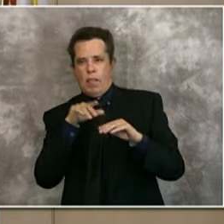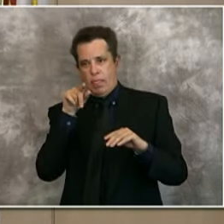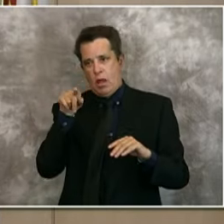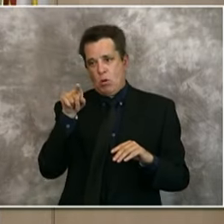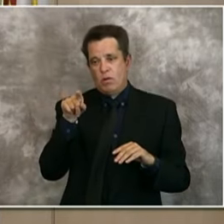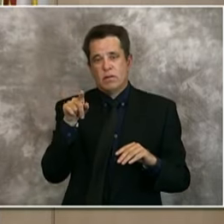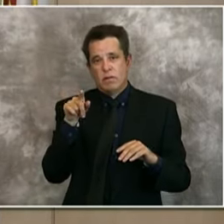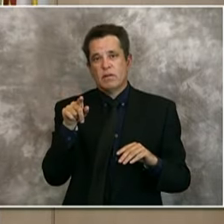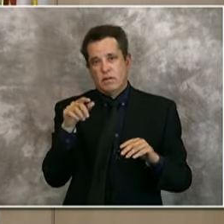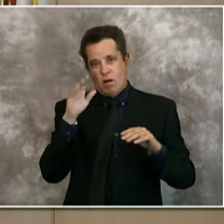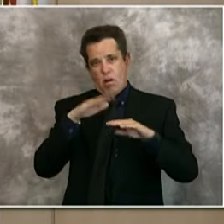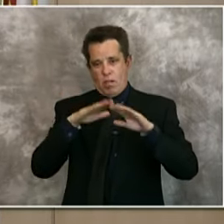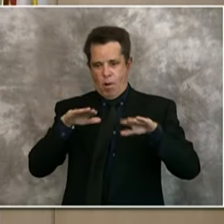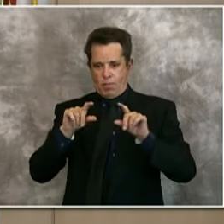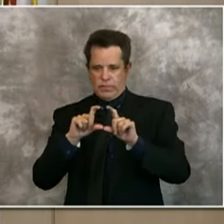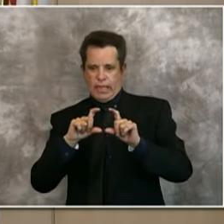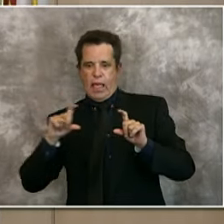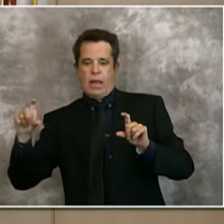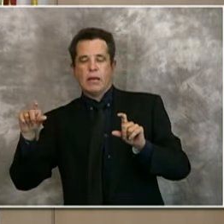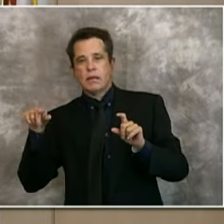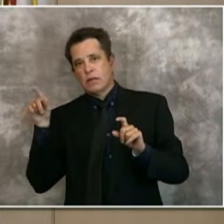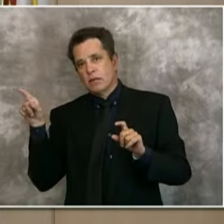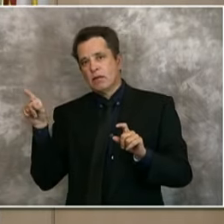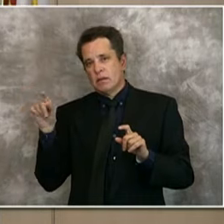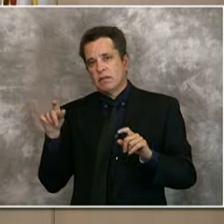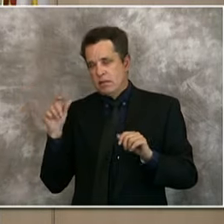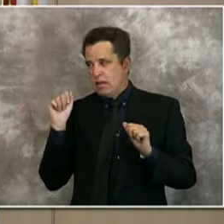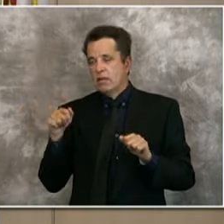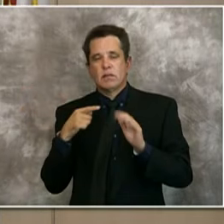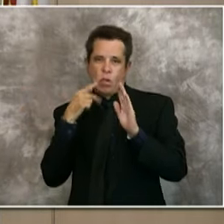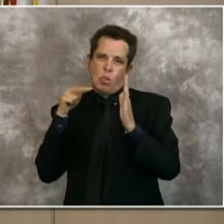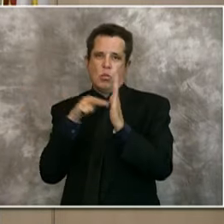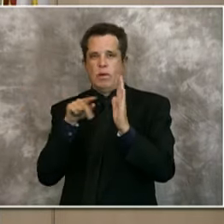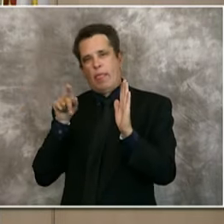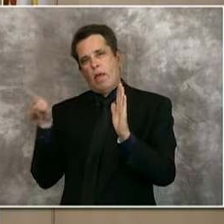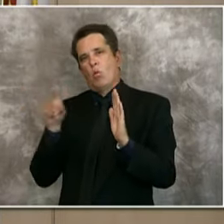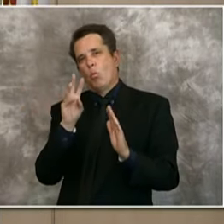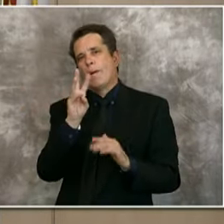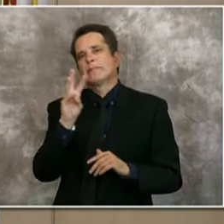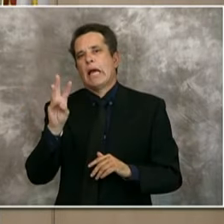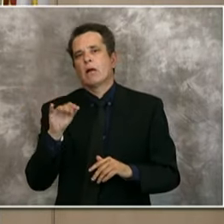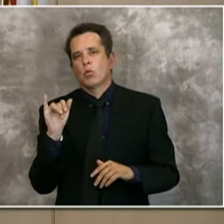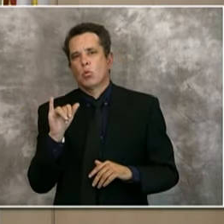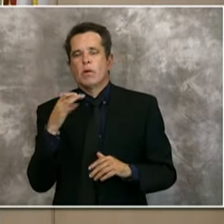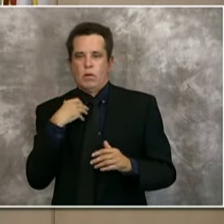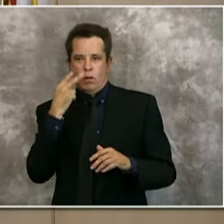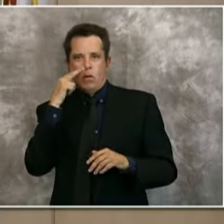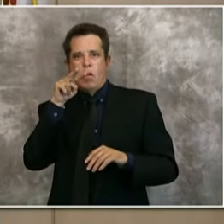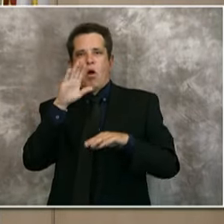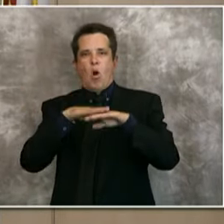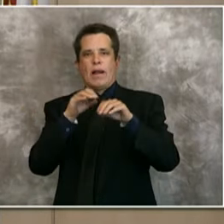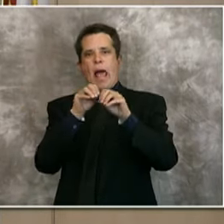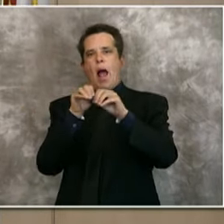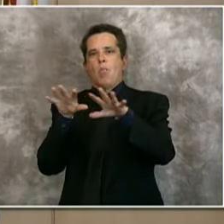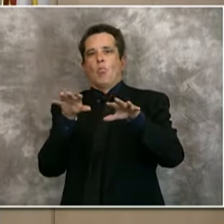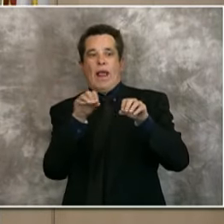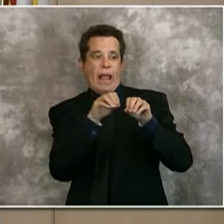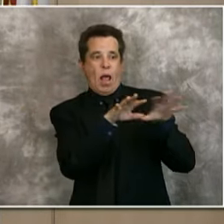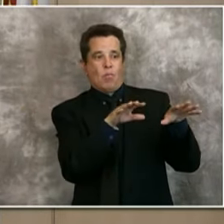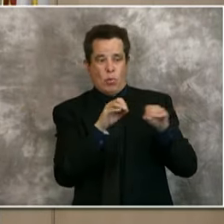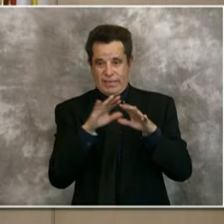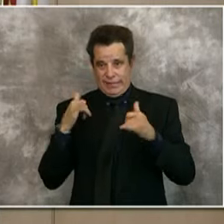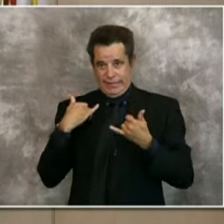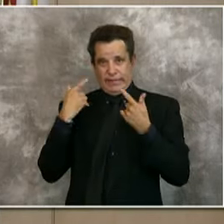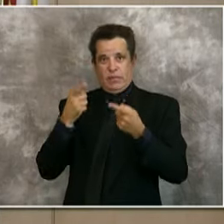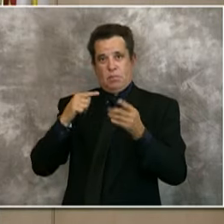of most of the slides, as well as the sign in front of me. Now I will turn my attention to outbreaks. Since the beginning of the